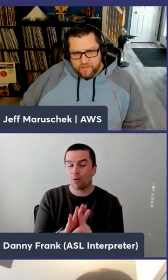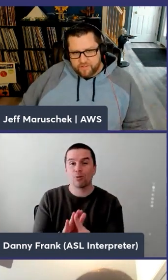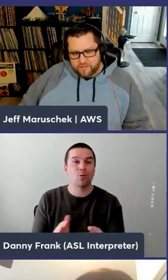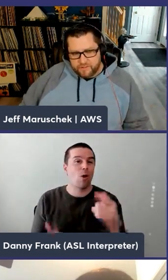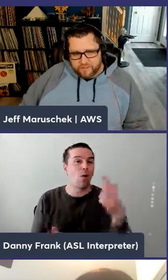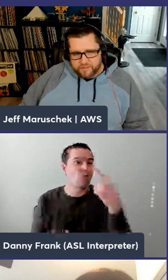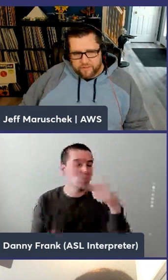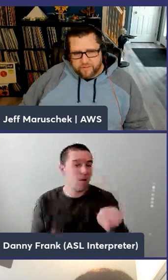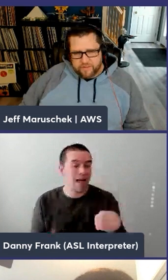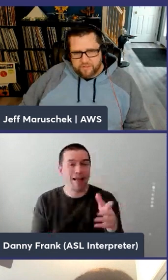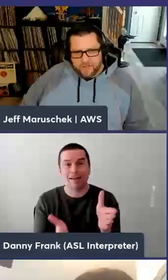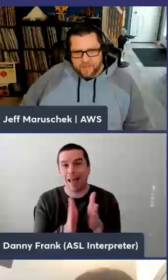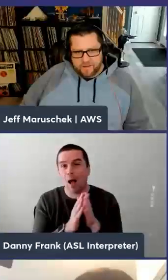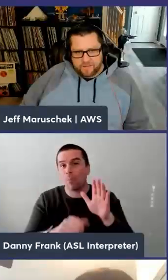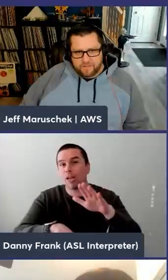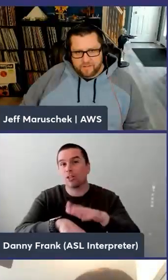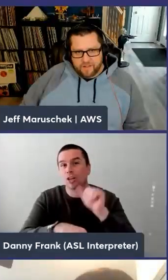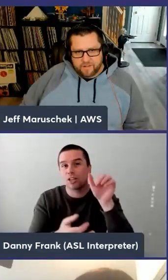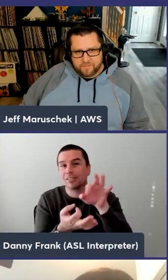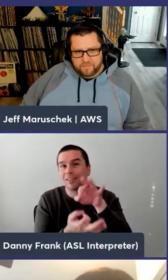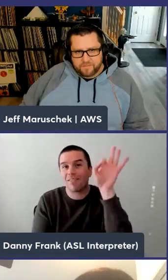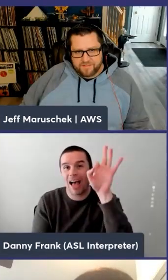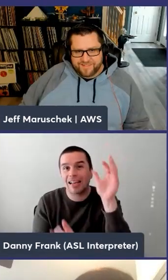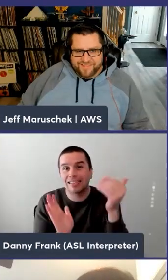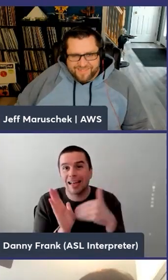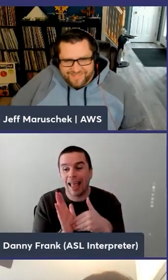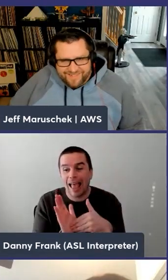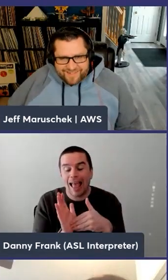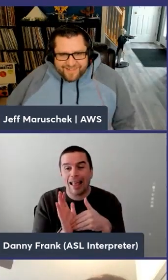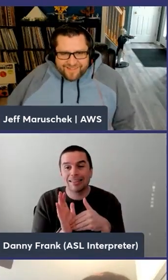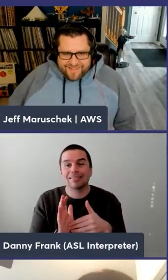channel to the divine.